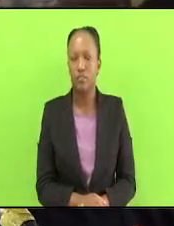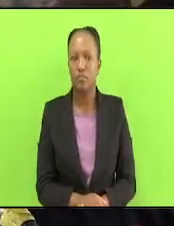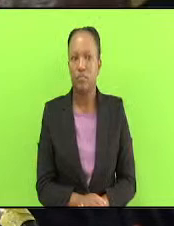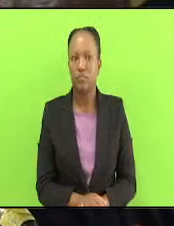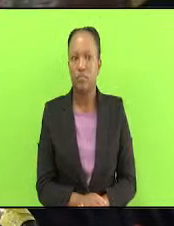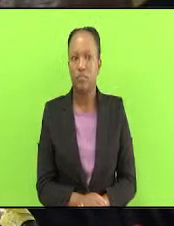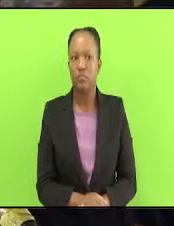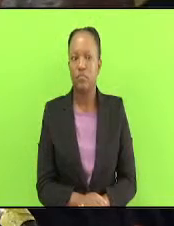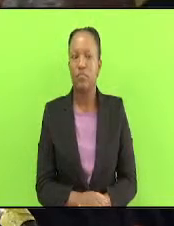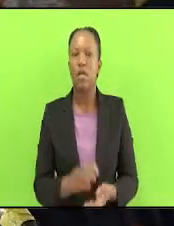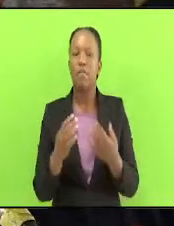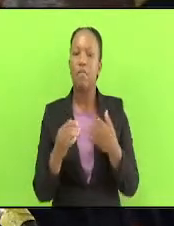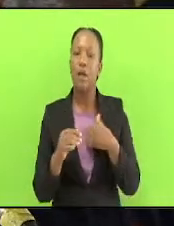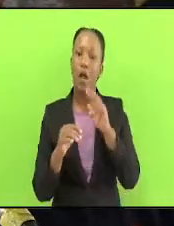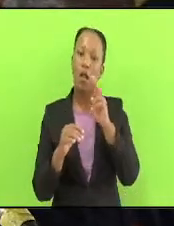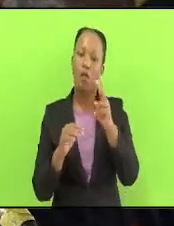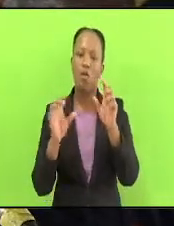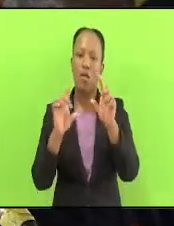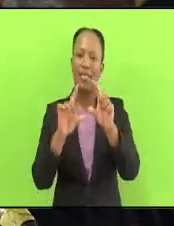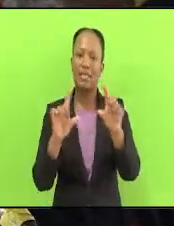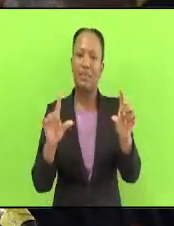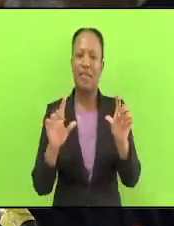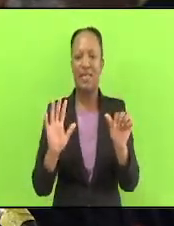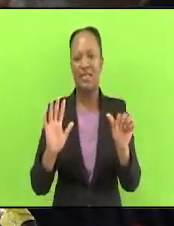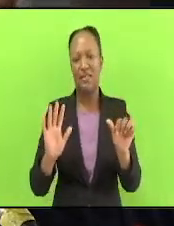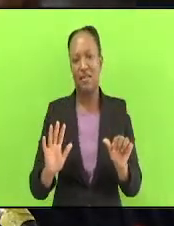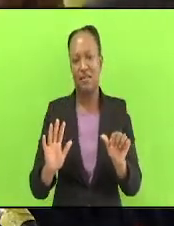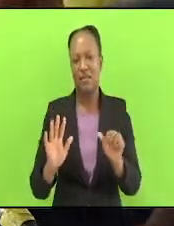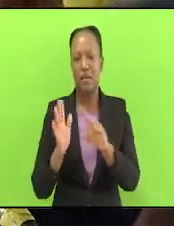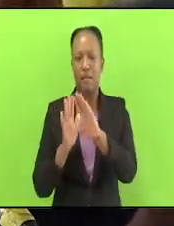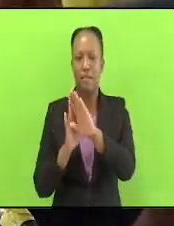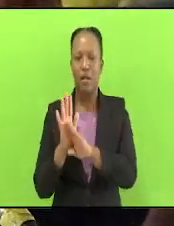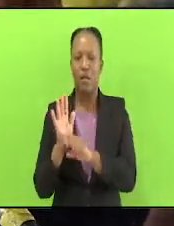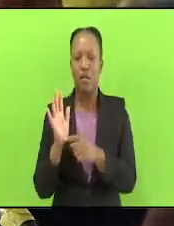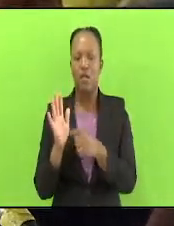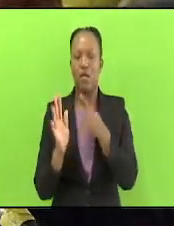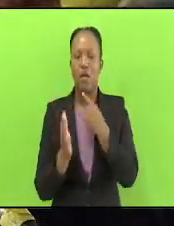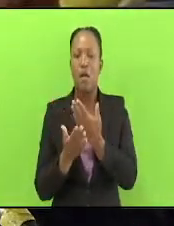of the bill, I realize that we are looking